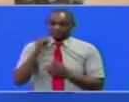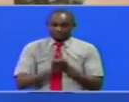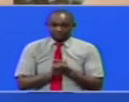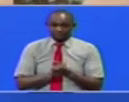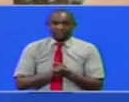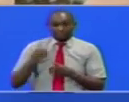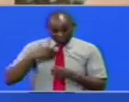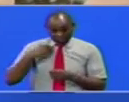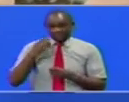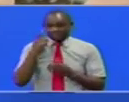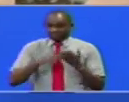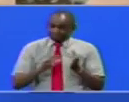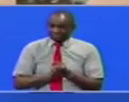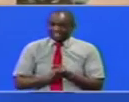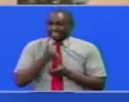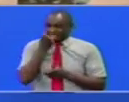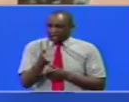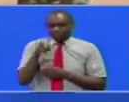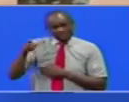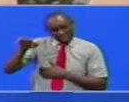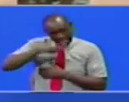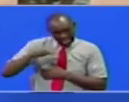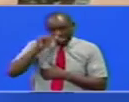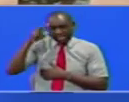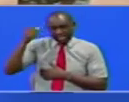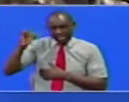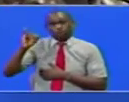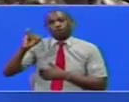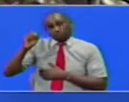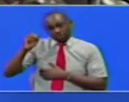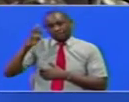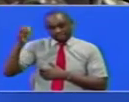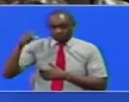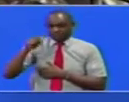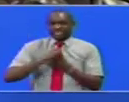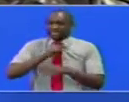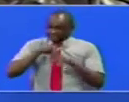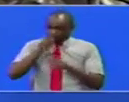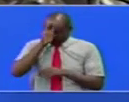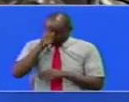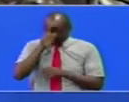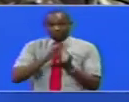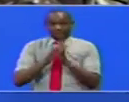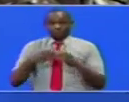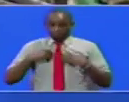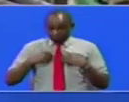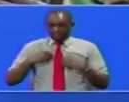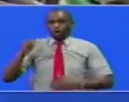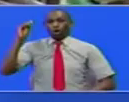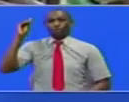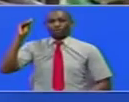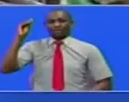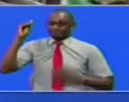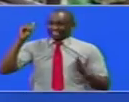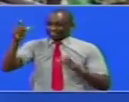And sincerely affirm. In Chesongoch, Elgeyo Marakwet County, National Police Reservists took an oath.